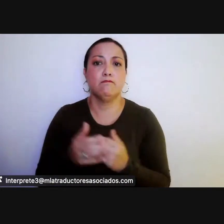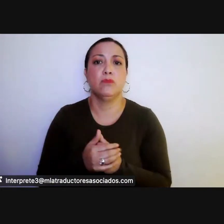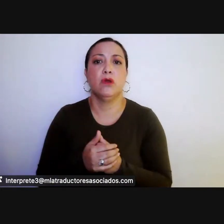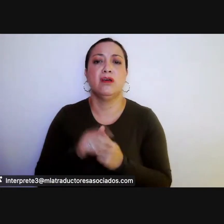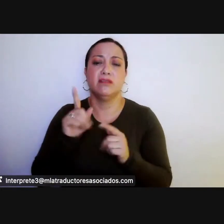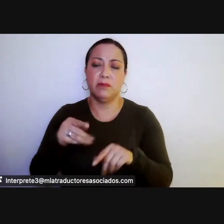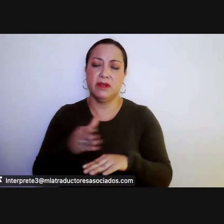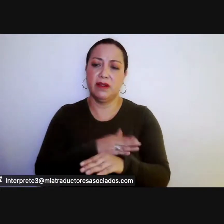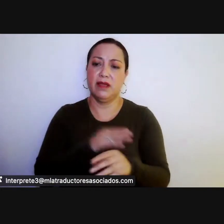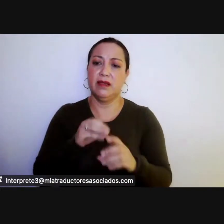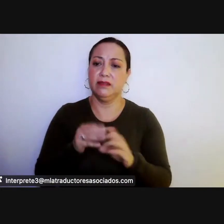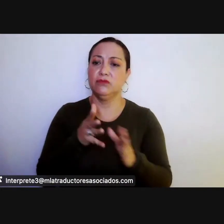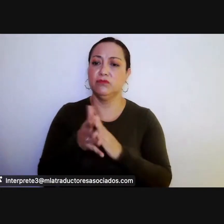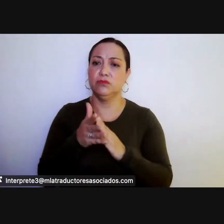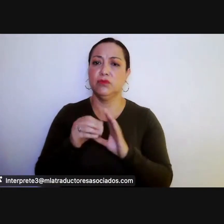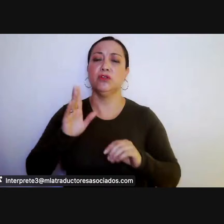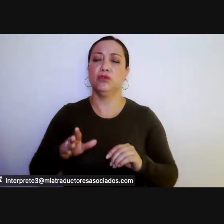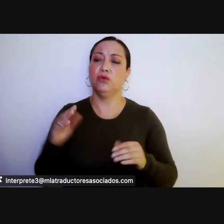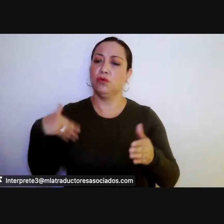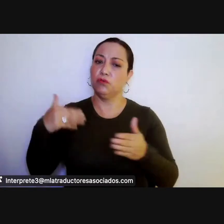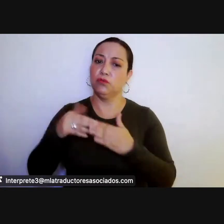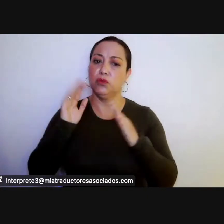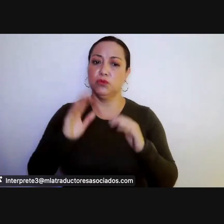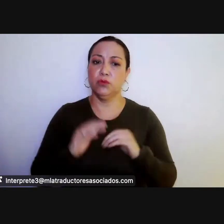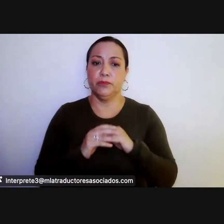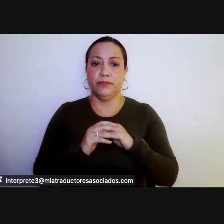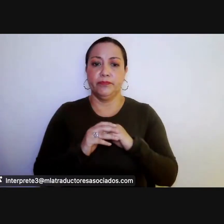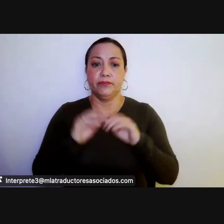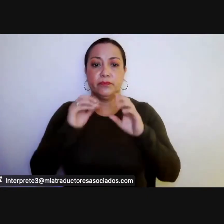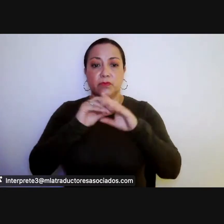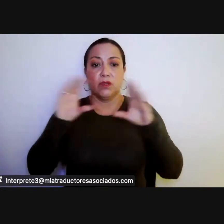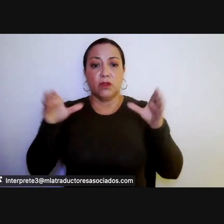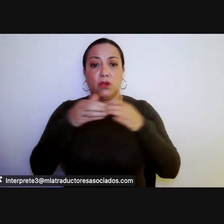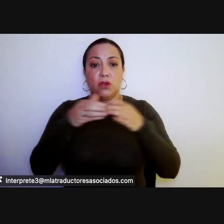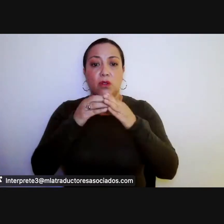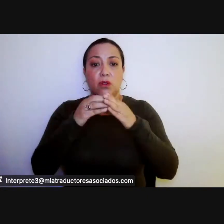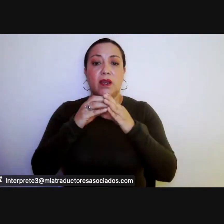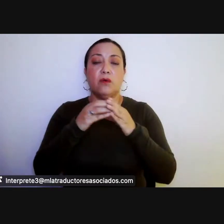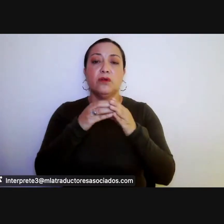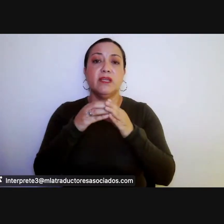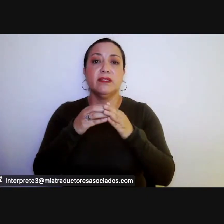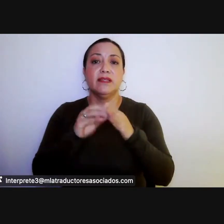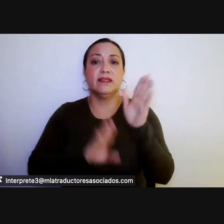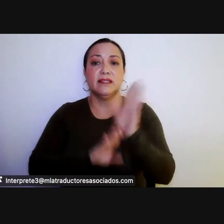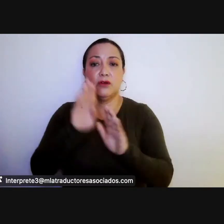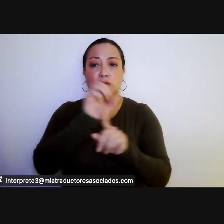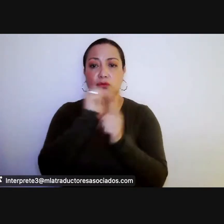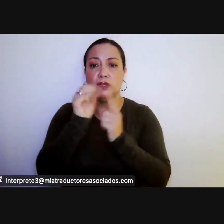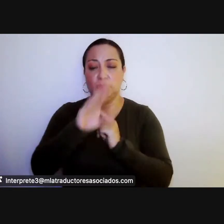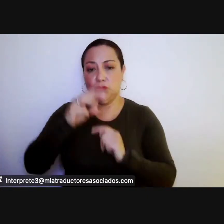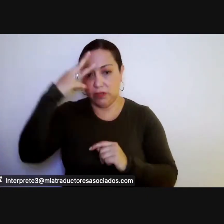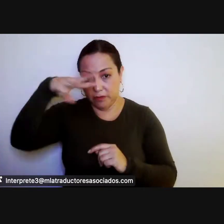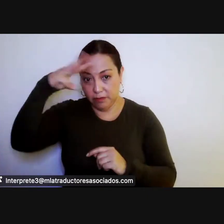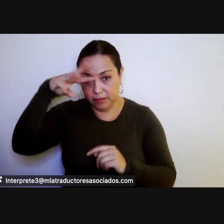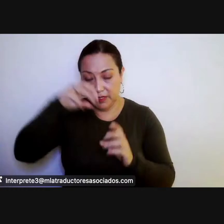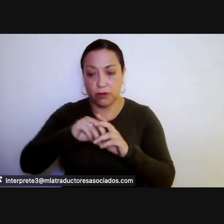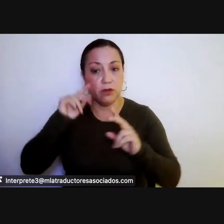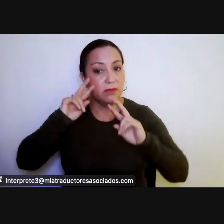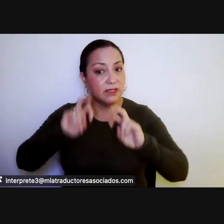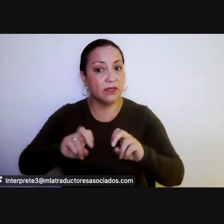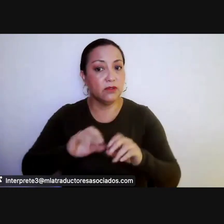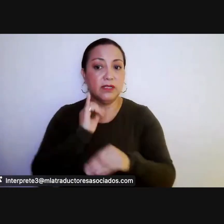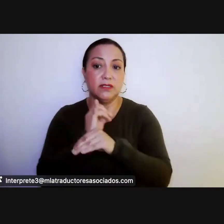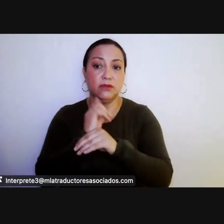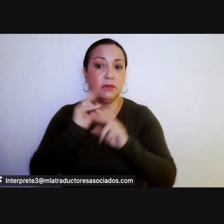where she has had time working with. She's over in